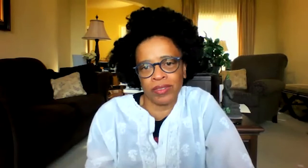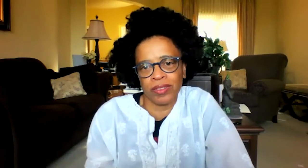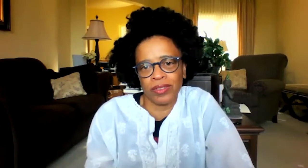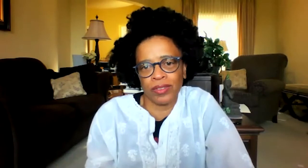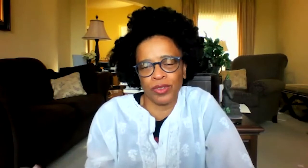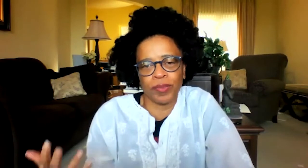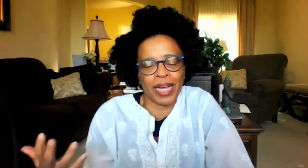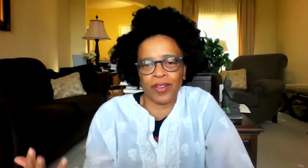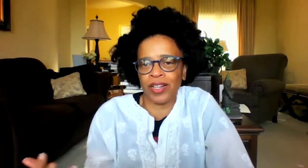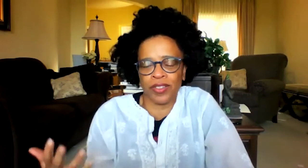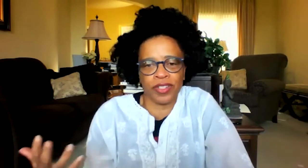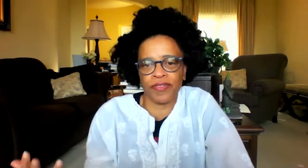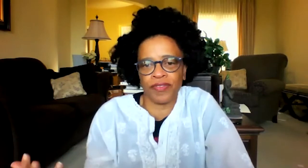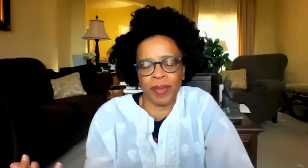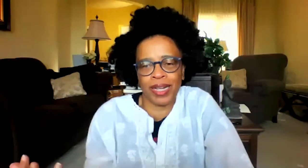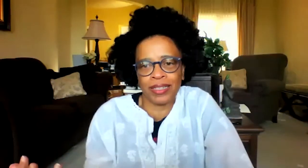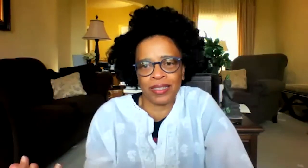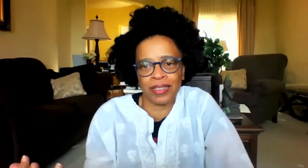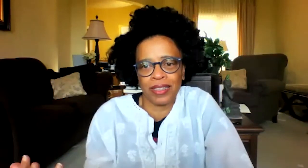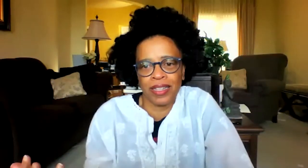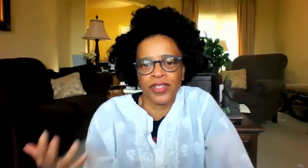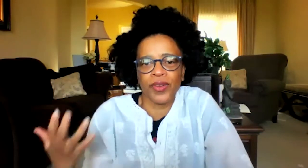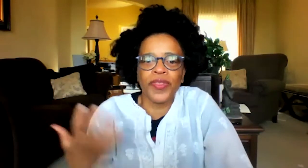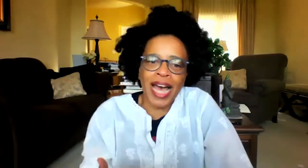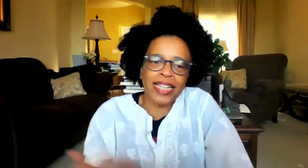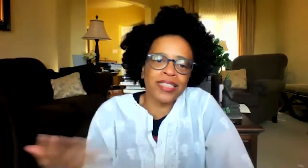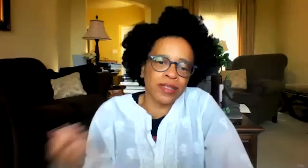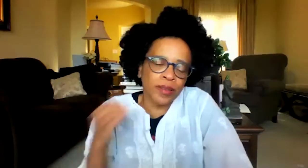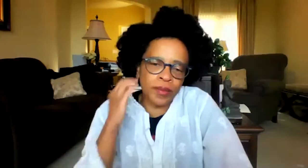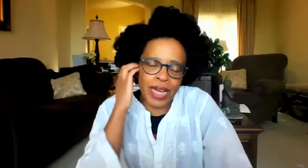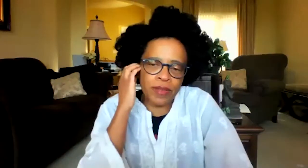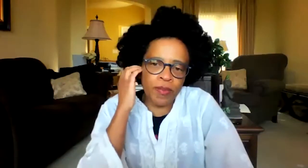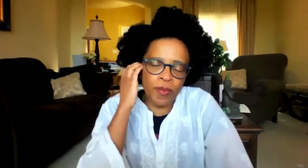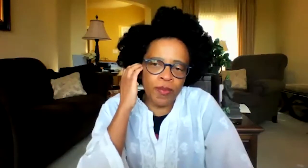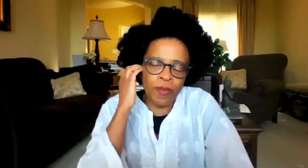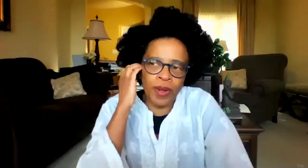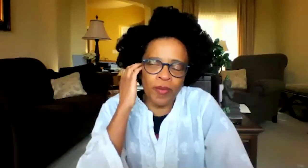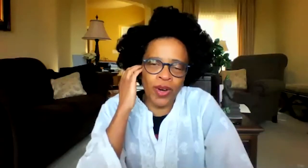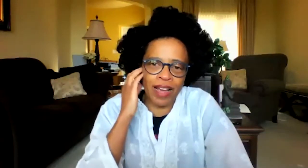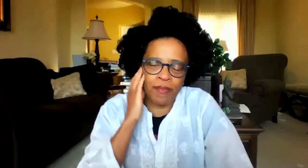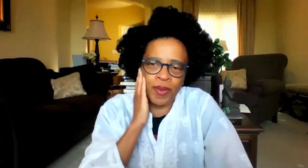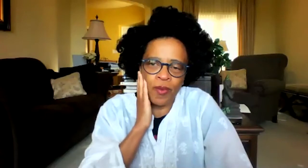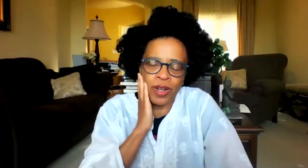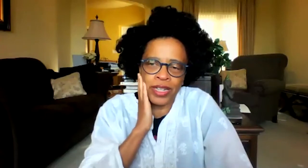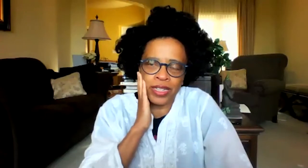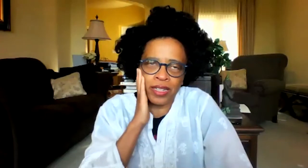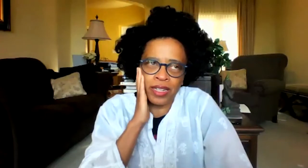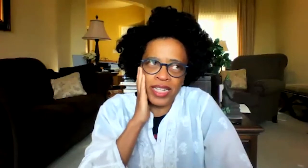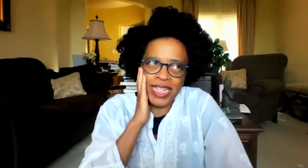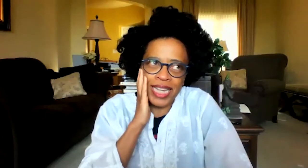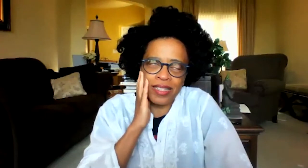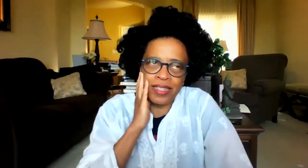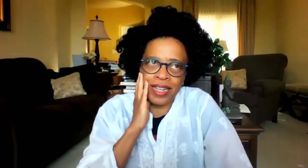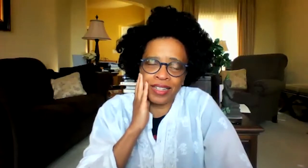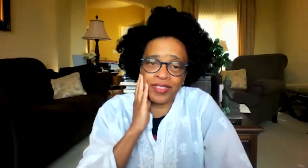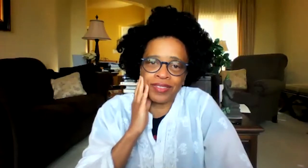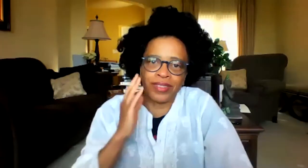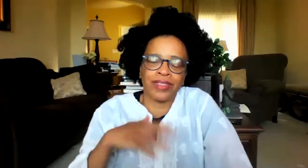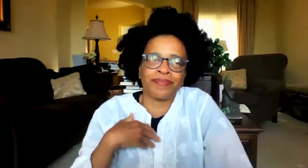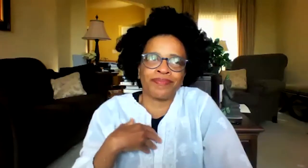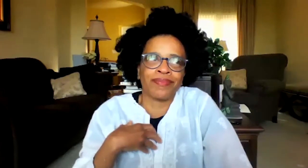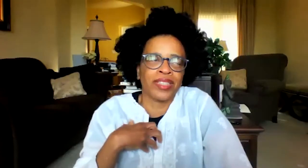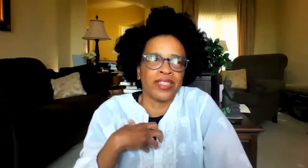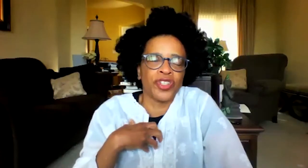people whose backgrounds are different from mine. So that's been what I've been wanting to kind